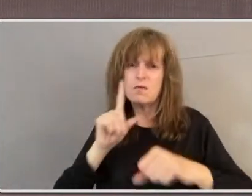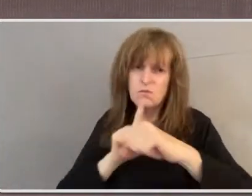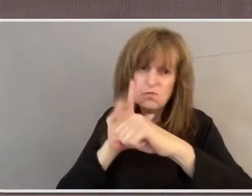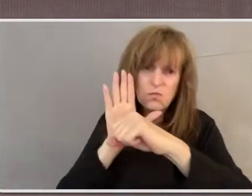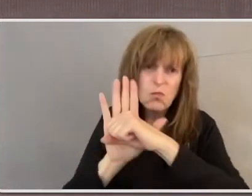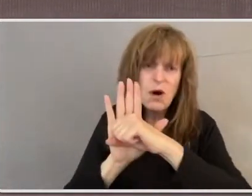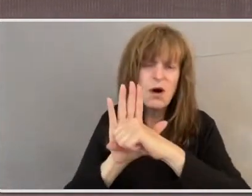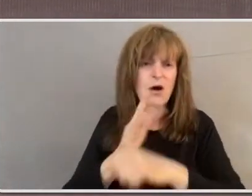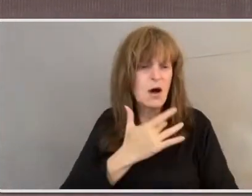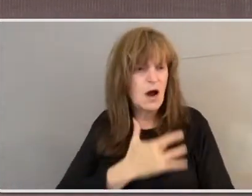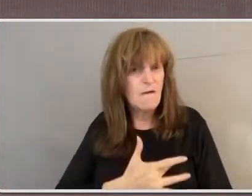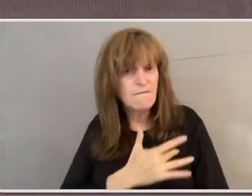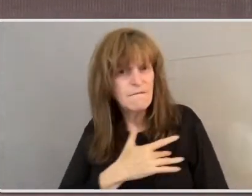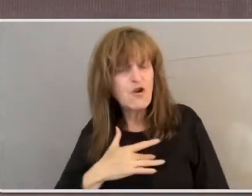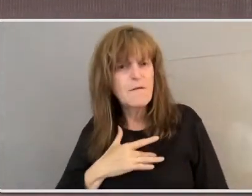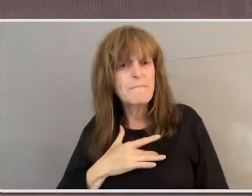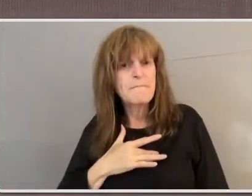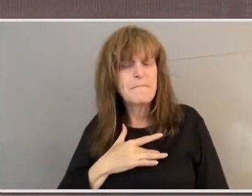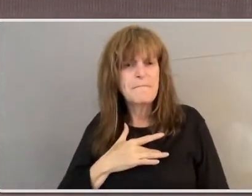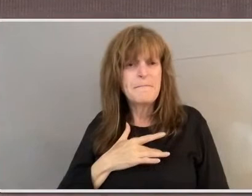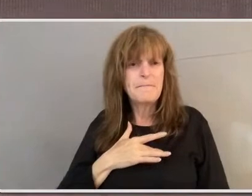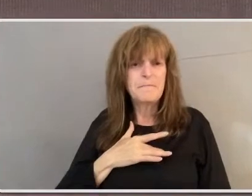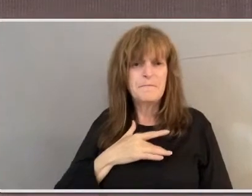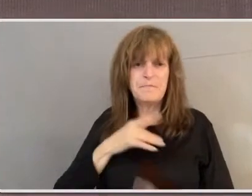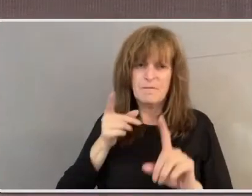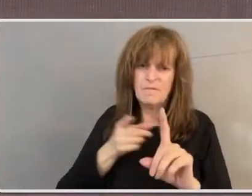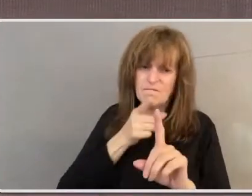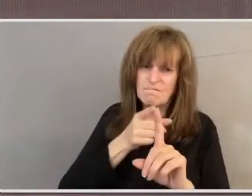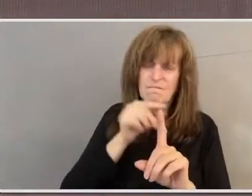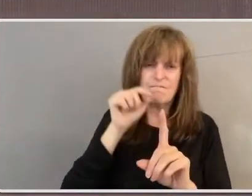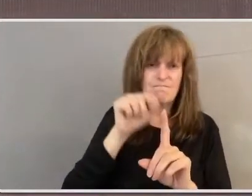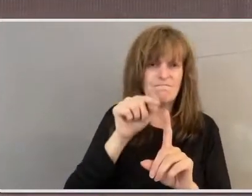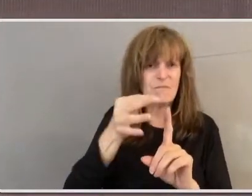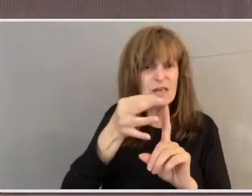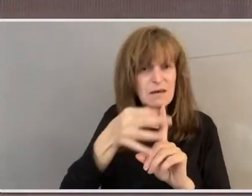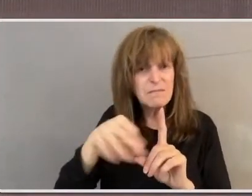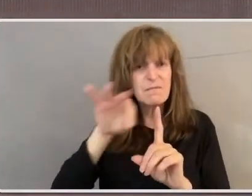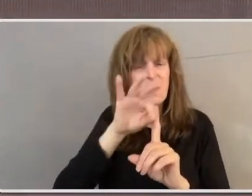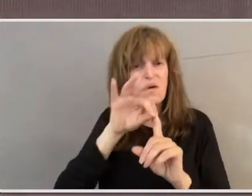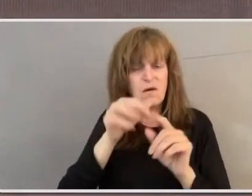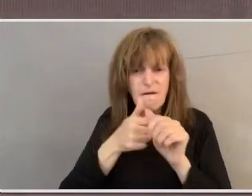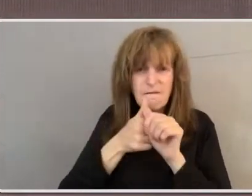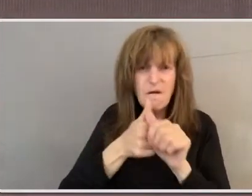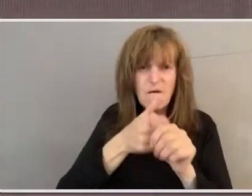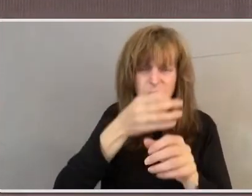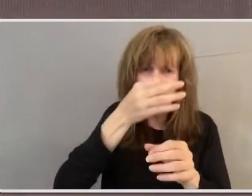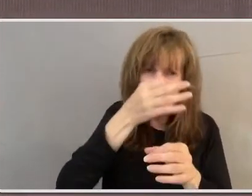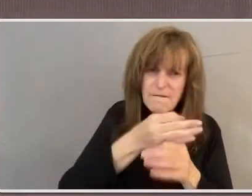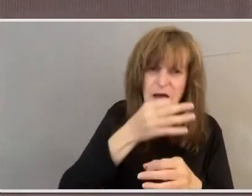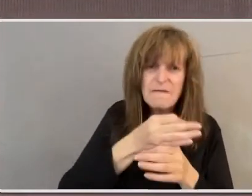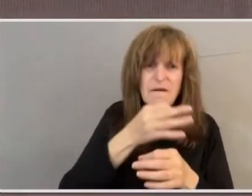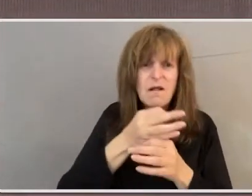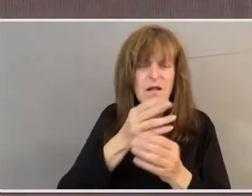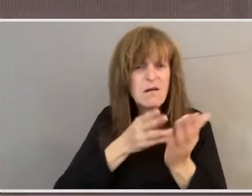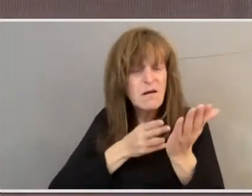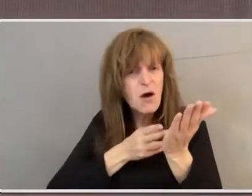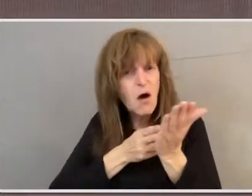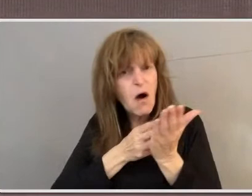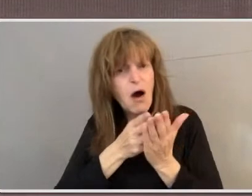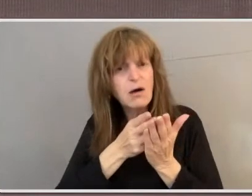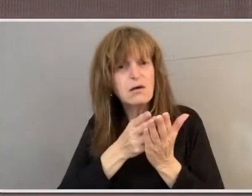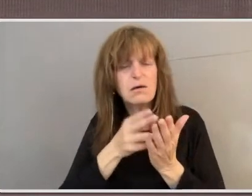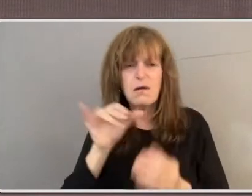be honest, and on the responsibility that you bear to people who have entrusted you with the